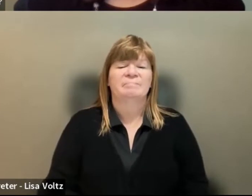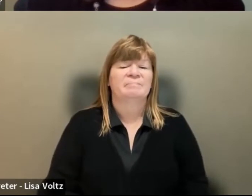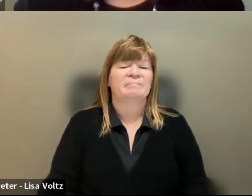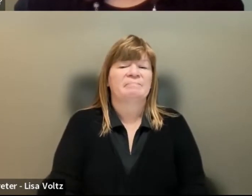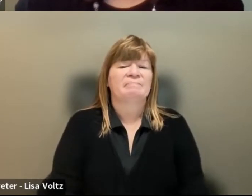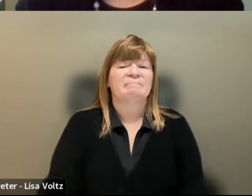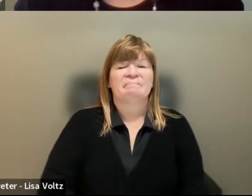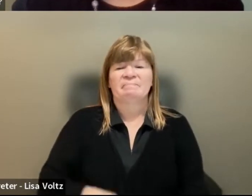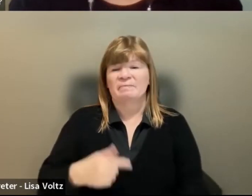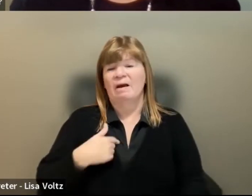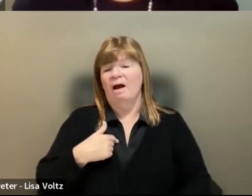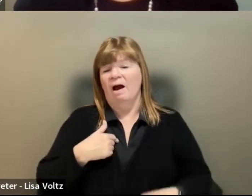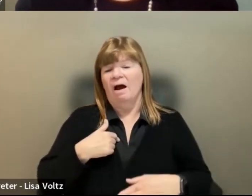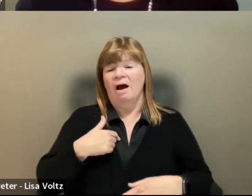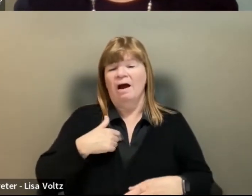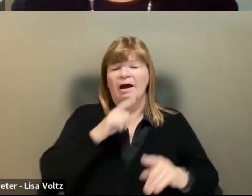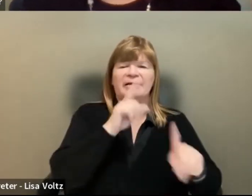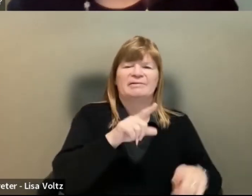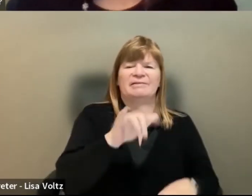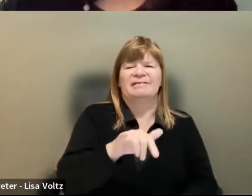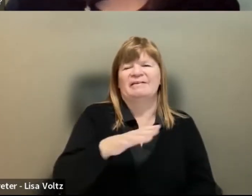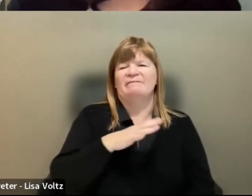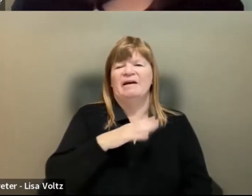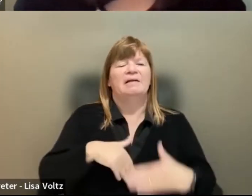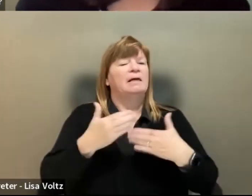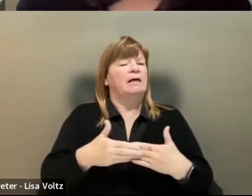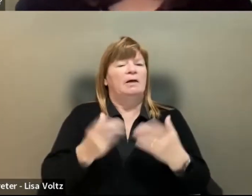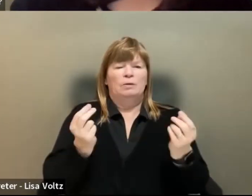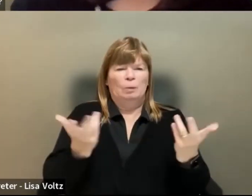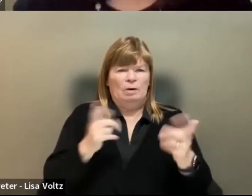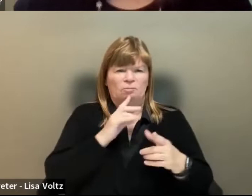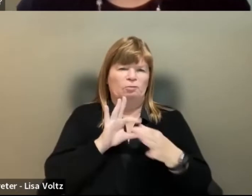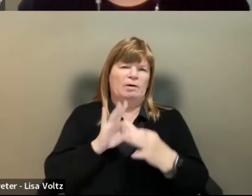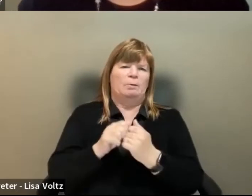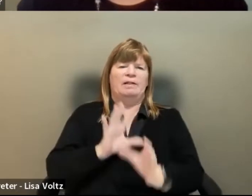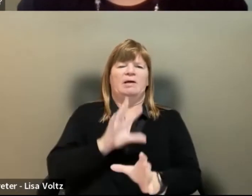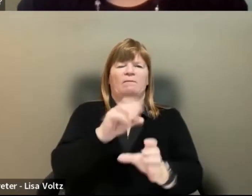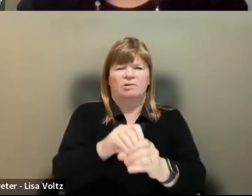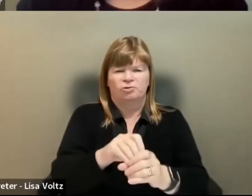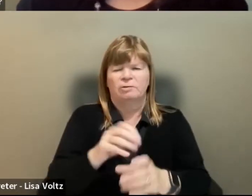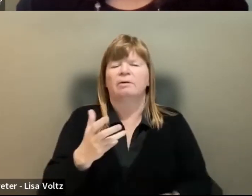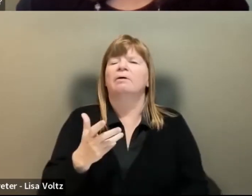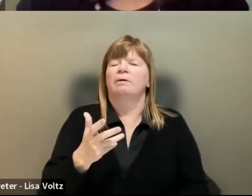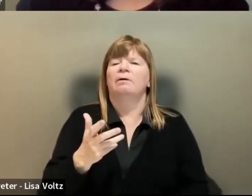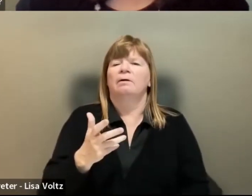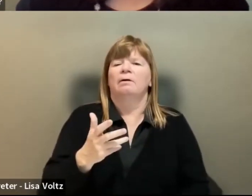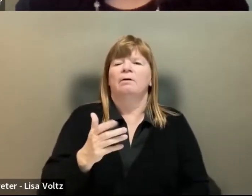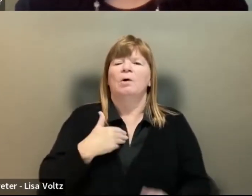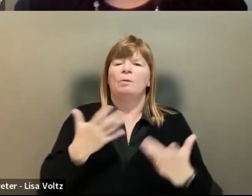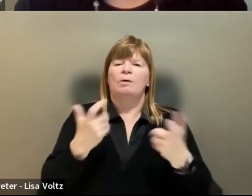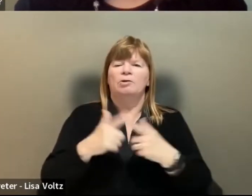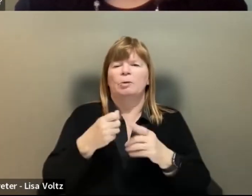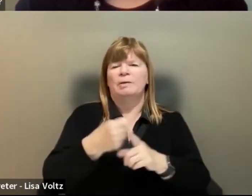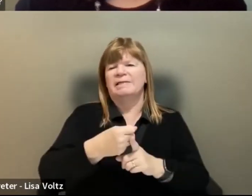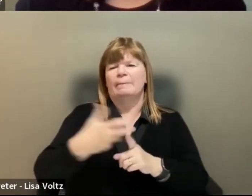I'll jump in. So our next steps as far as intervention, what we're looking at is we need to expand our